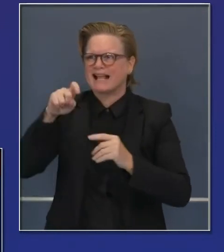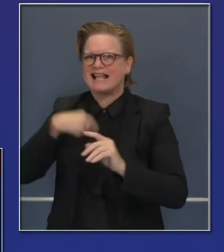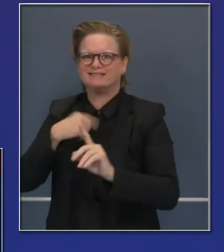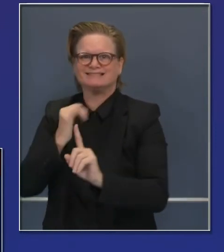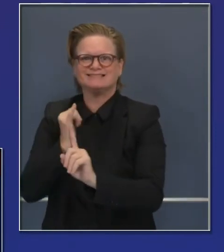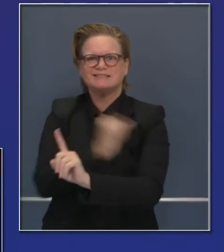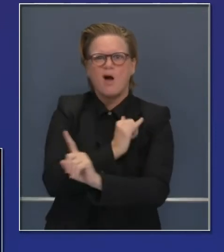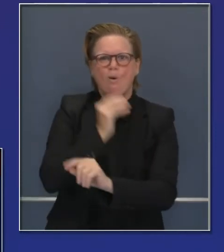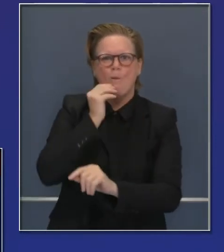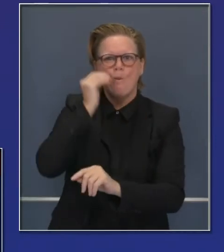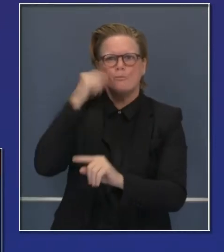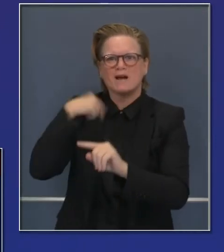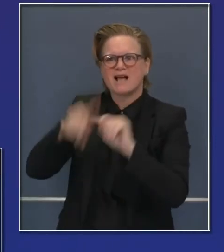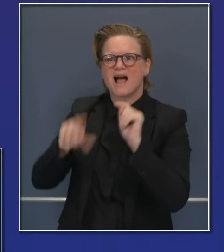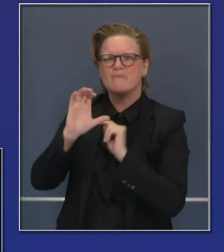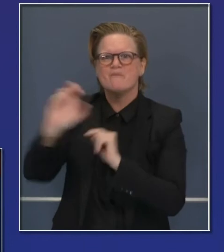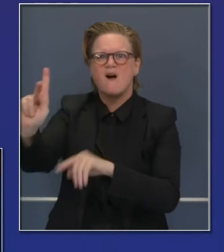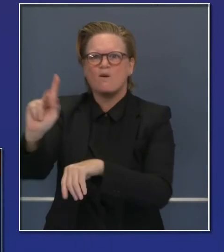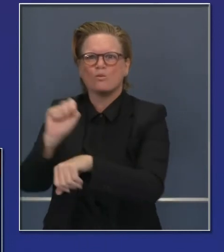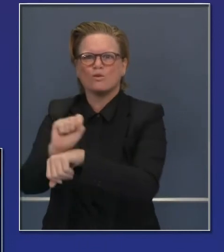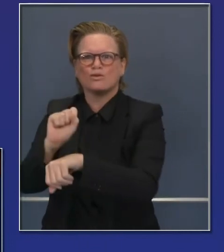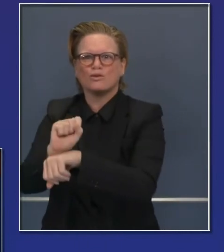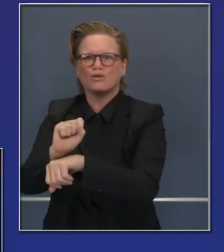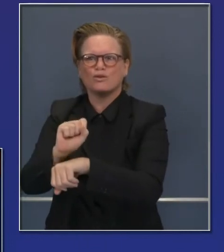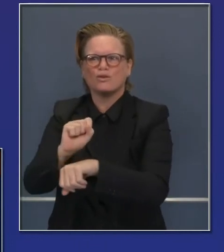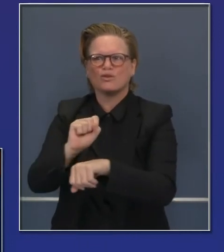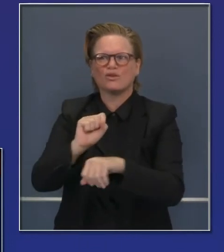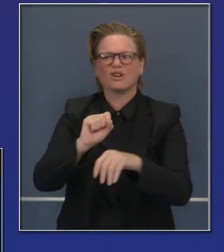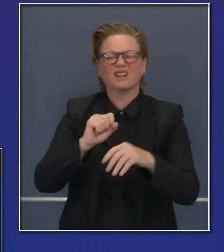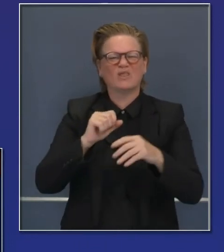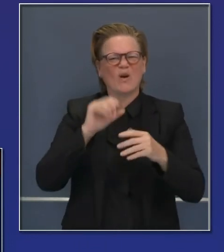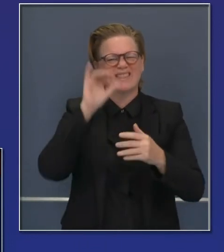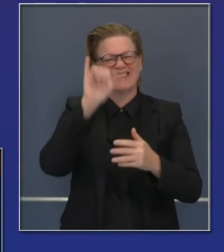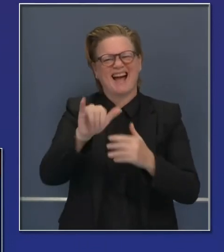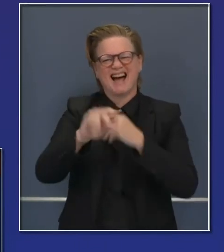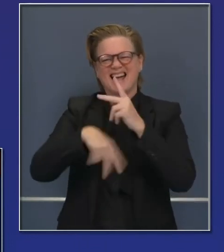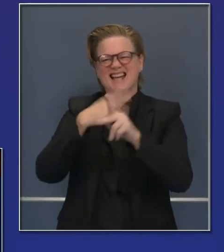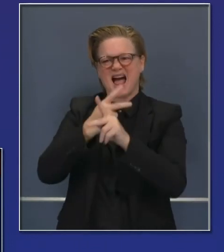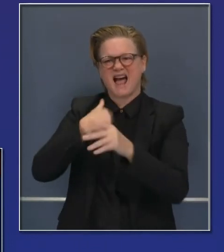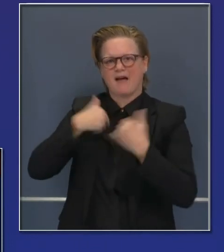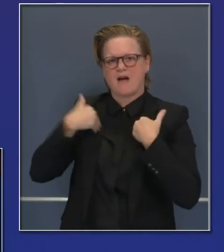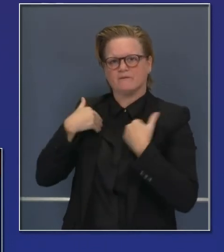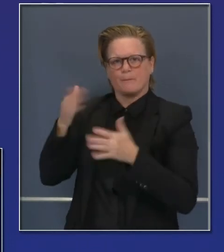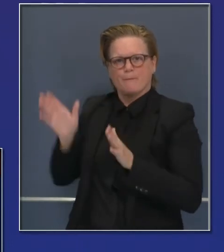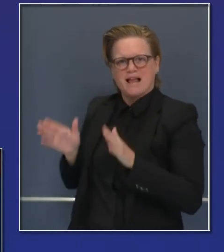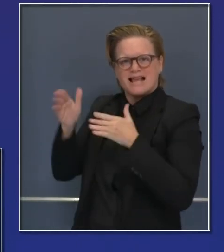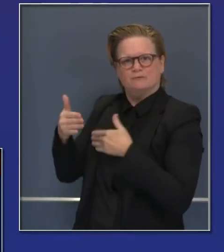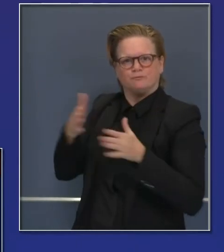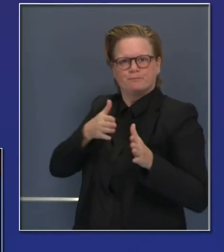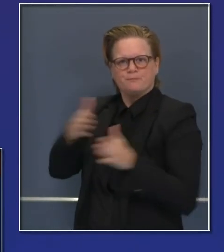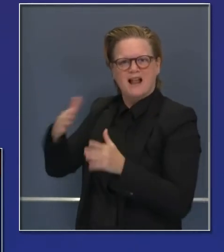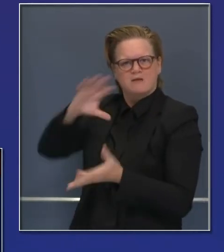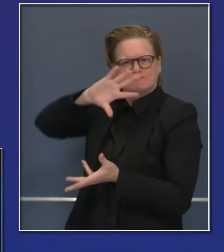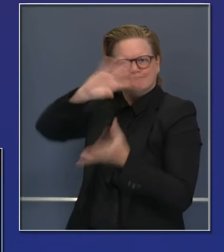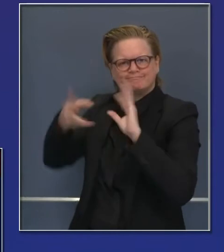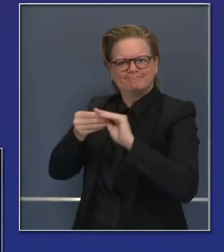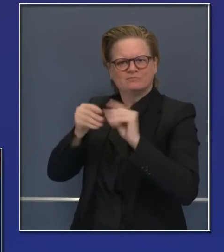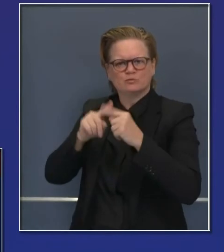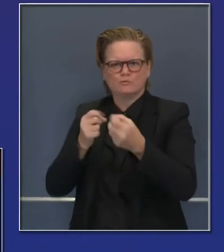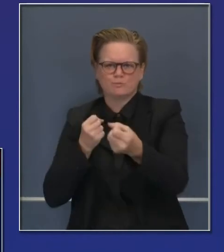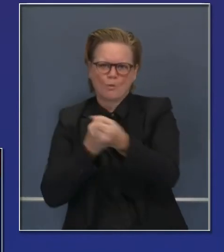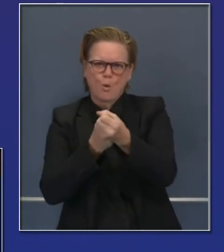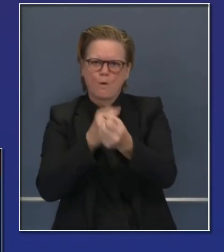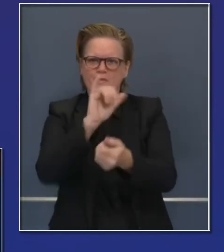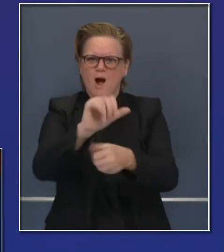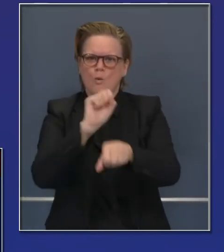package. I dare say that few states in the country did more in terms of sick leave, in terms of workers' compensation,